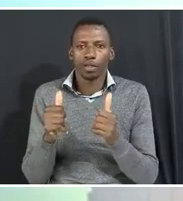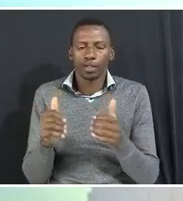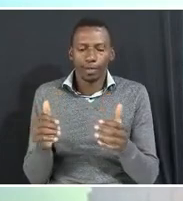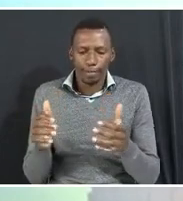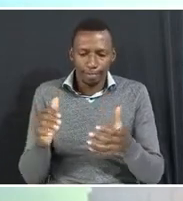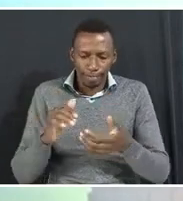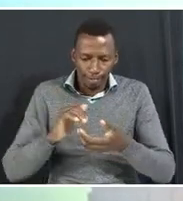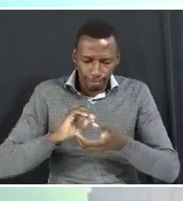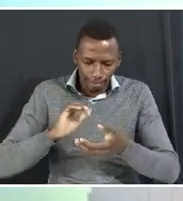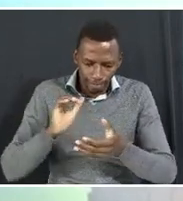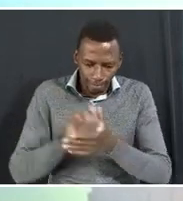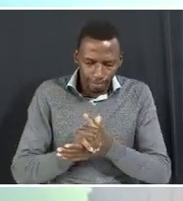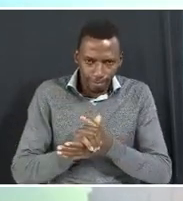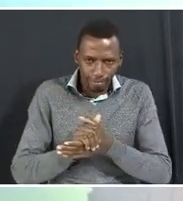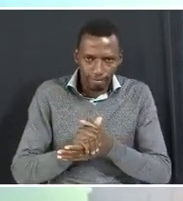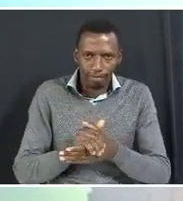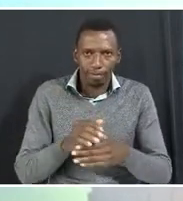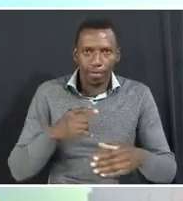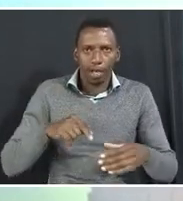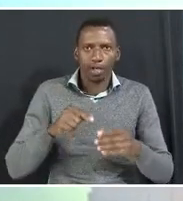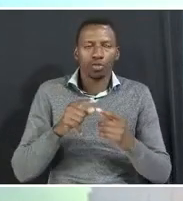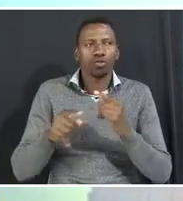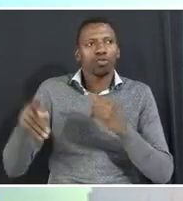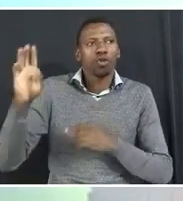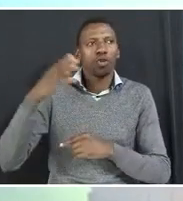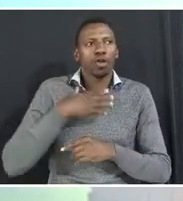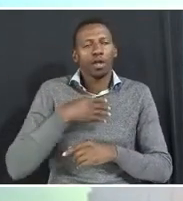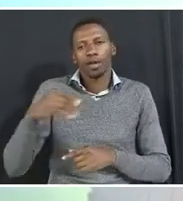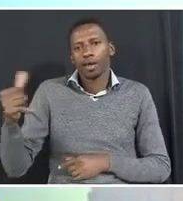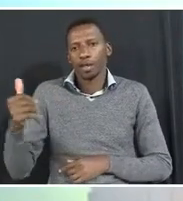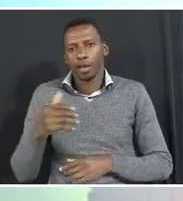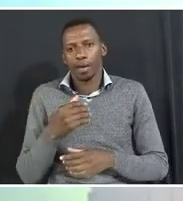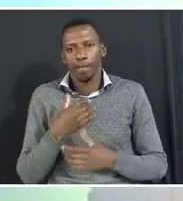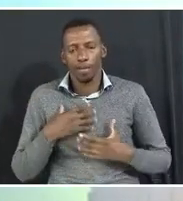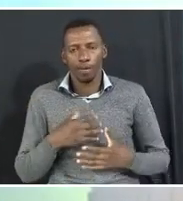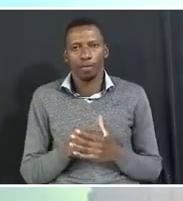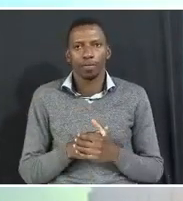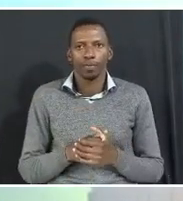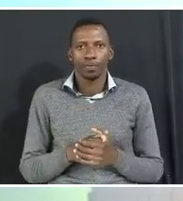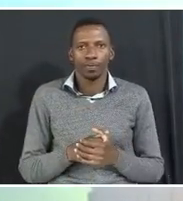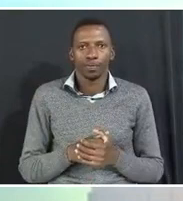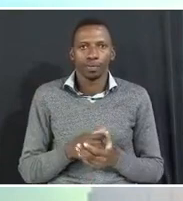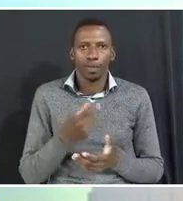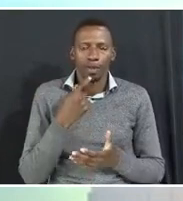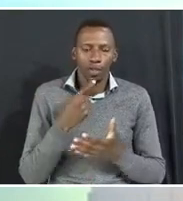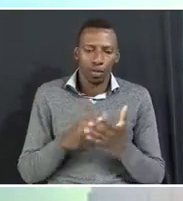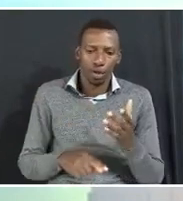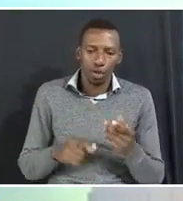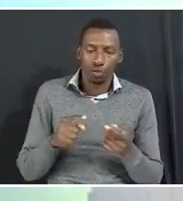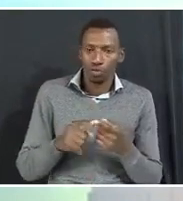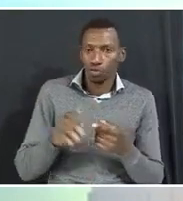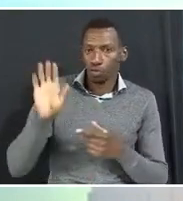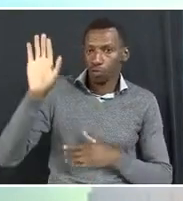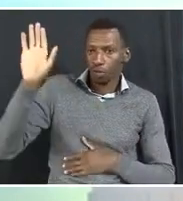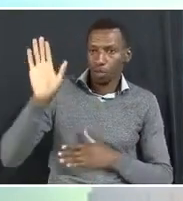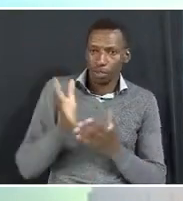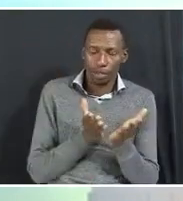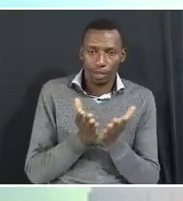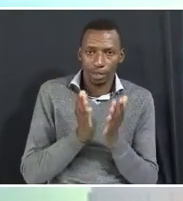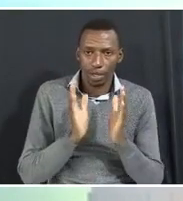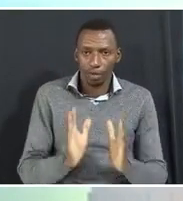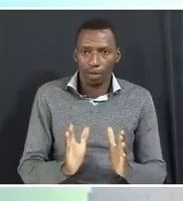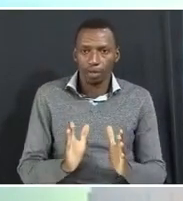binds us to God and to fellow men. He says this: to his servants,